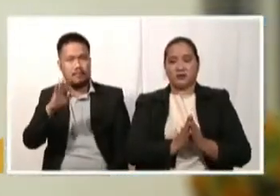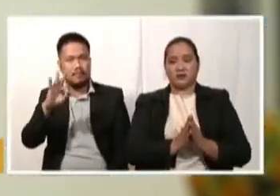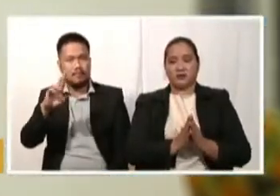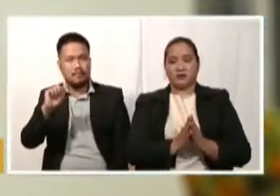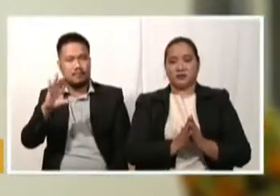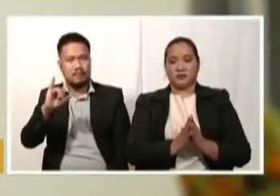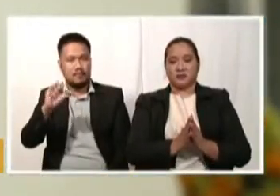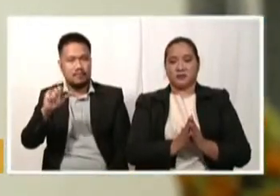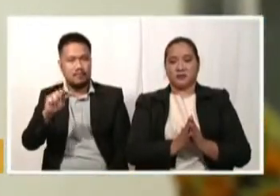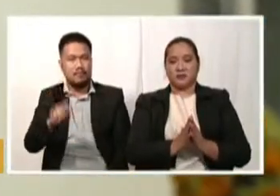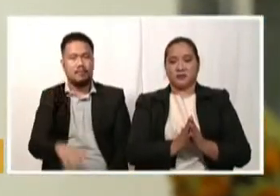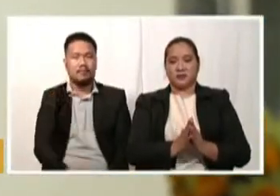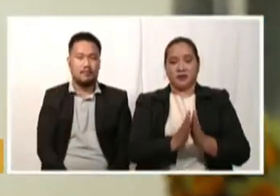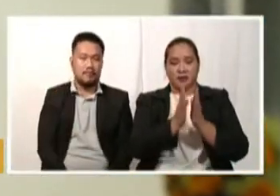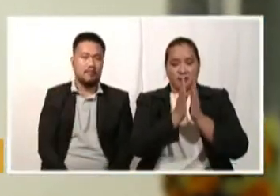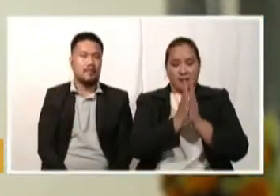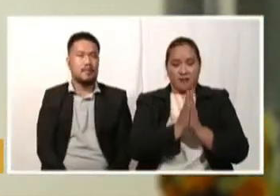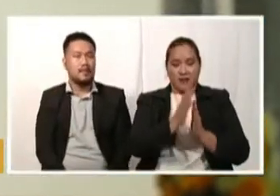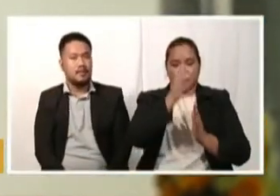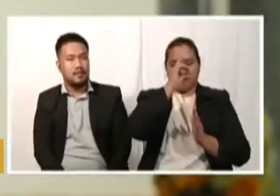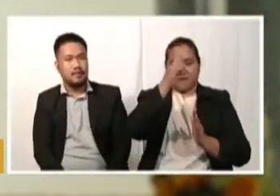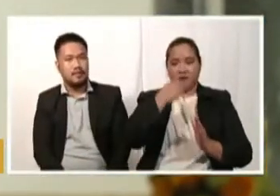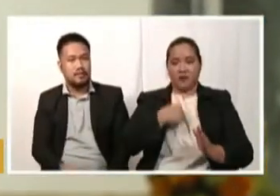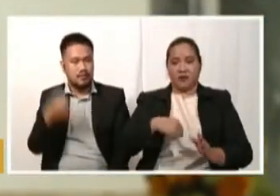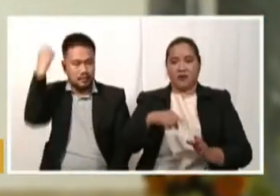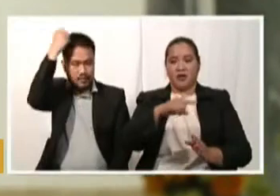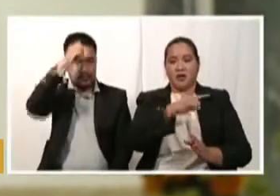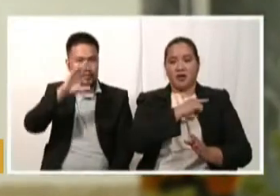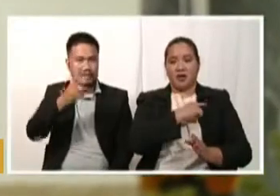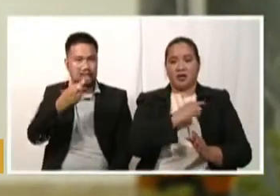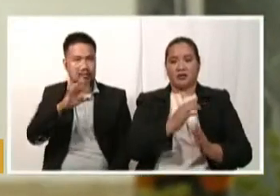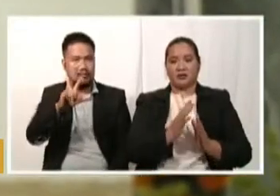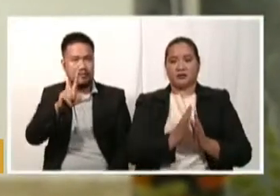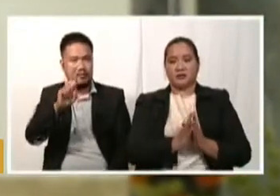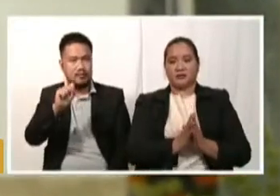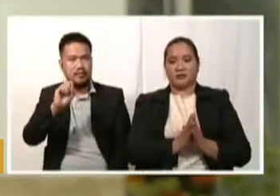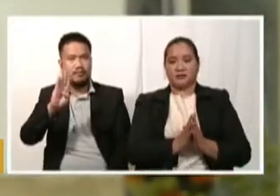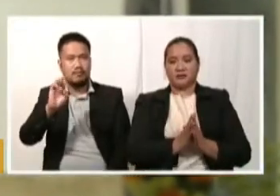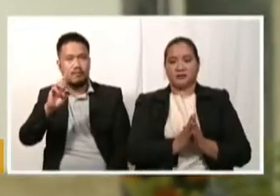Francis, Saint Charles Borromeo,